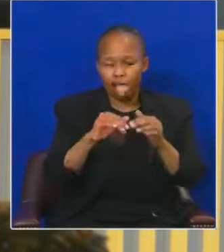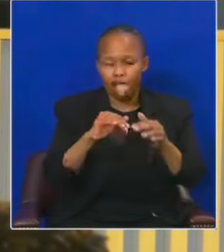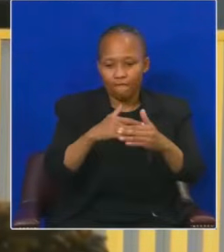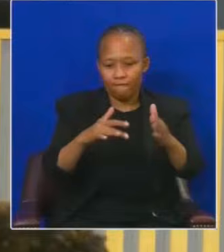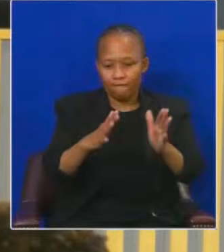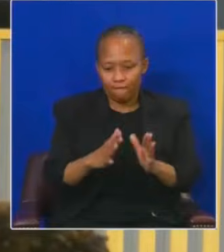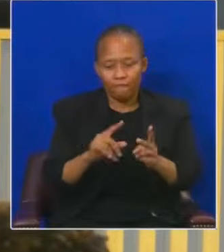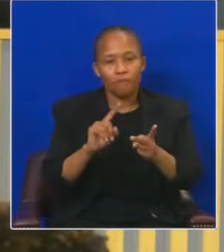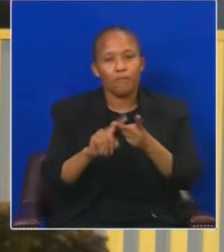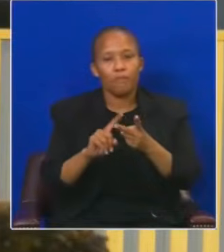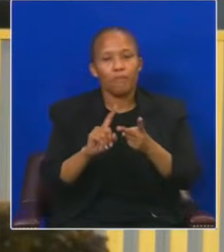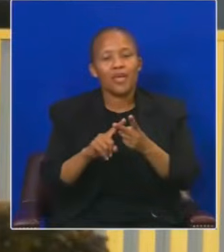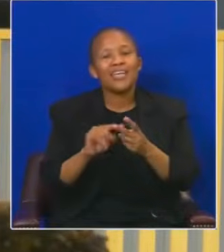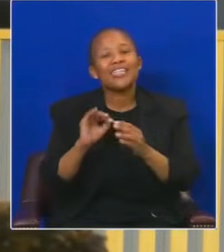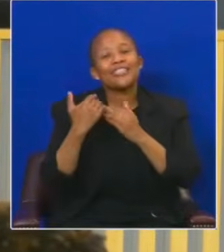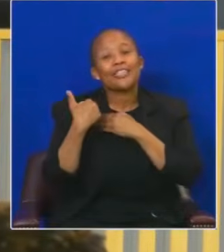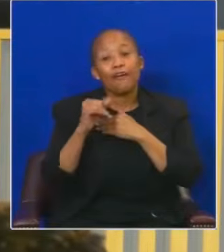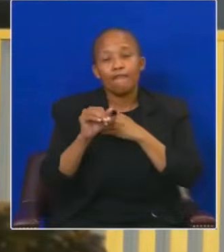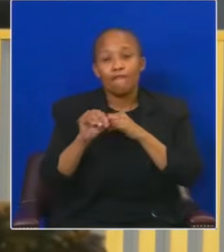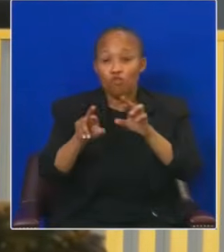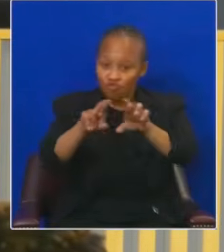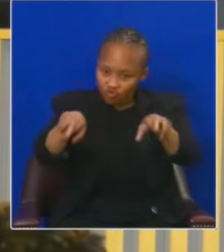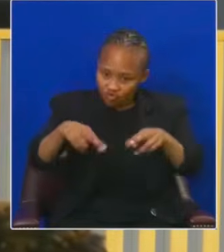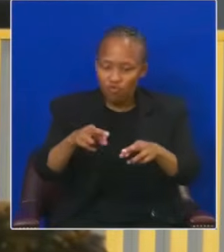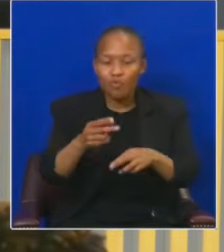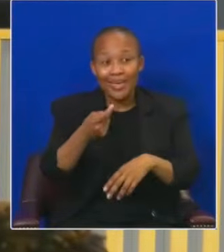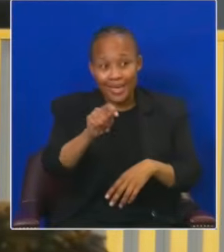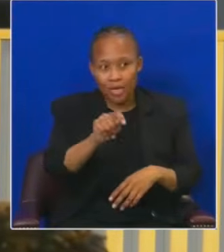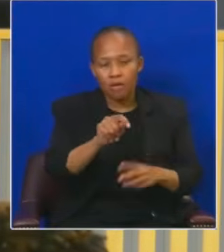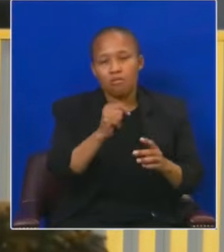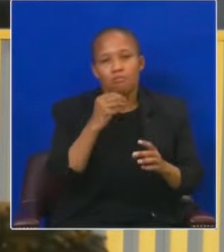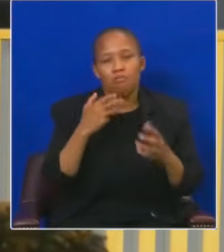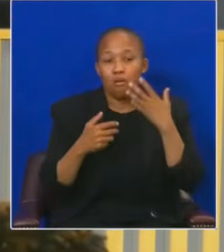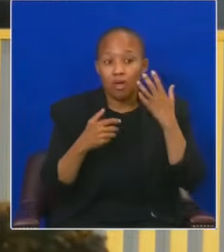Attempts were made through his lawyer